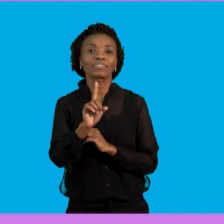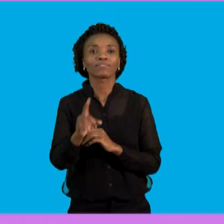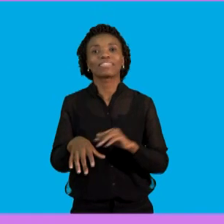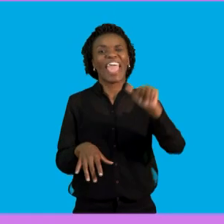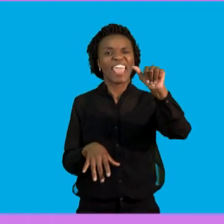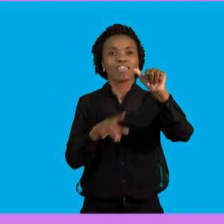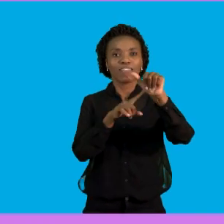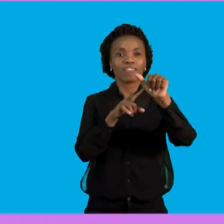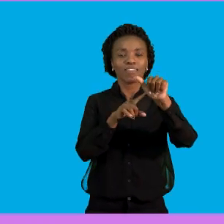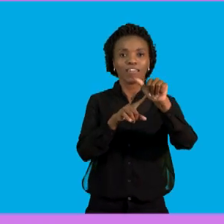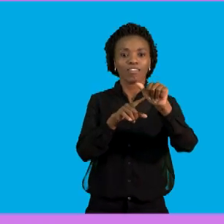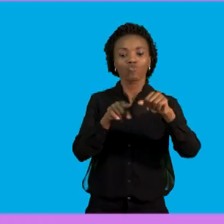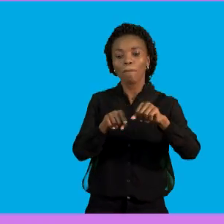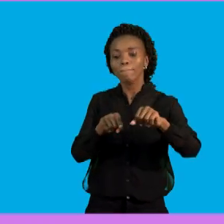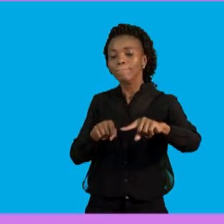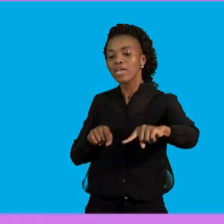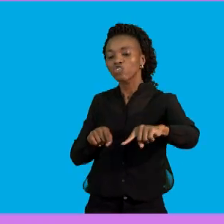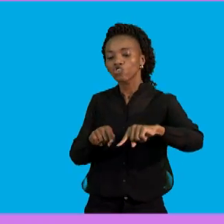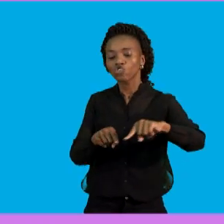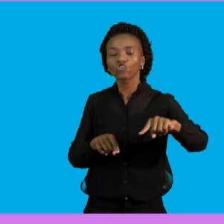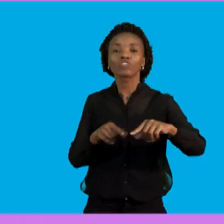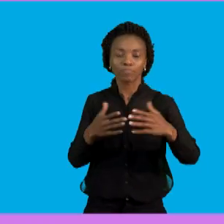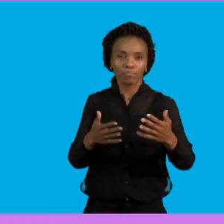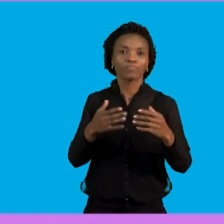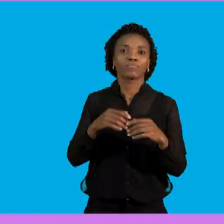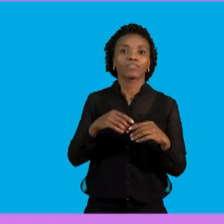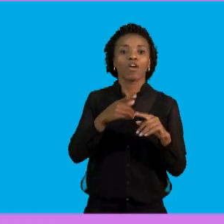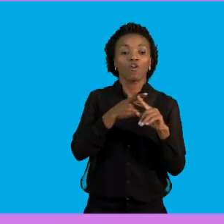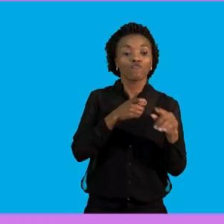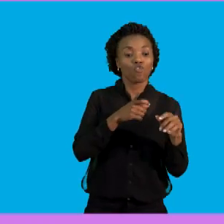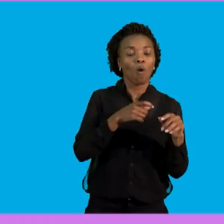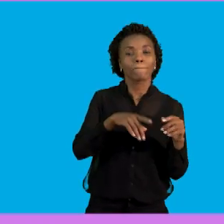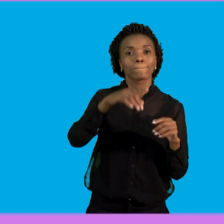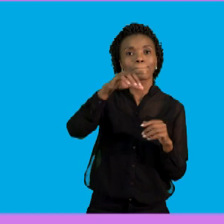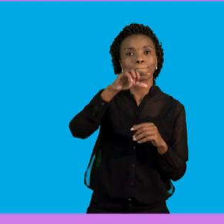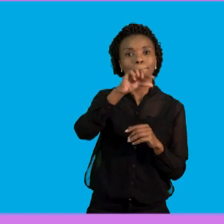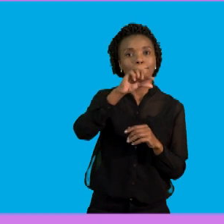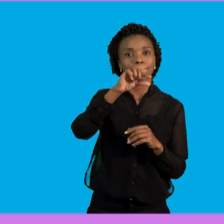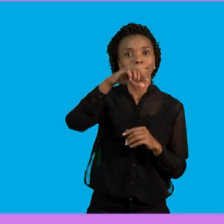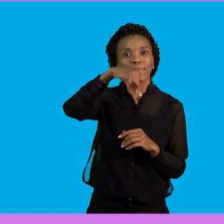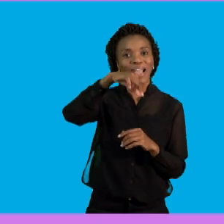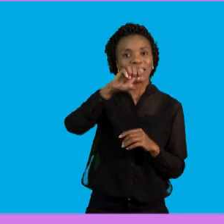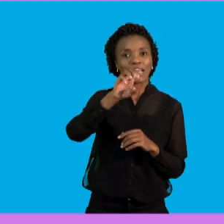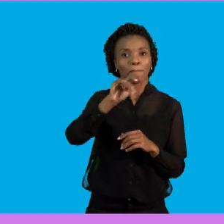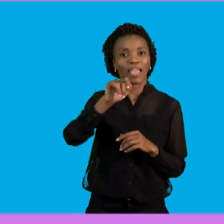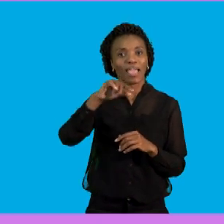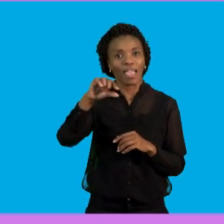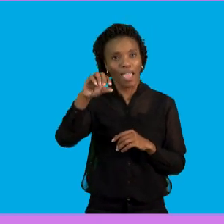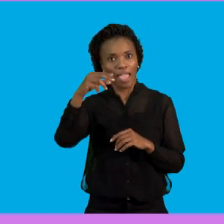it says here, number A, measure the distance between Qwerha, which is Port Elizabeth, to Queenstown